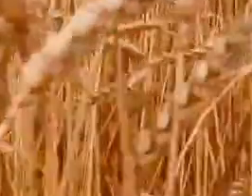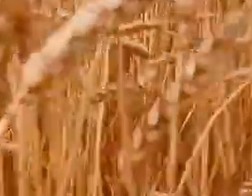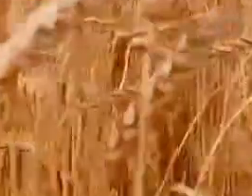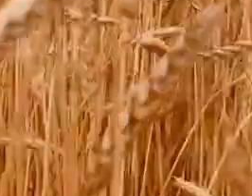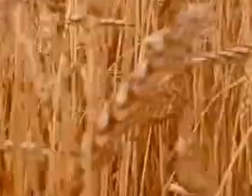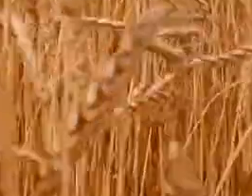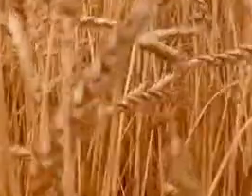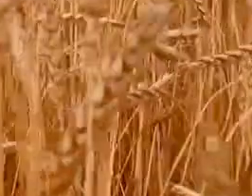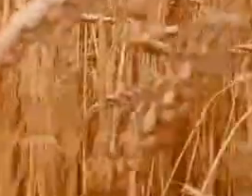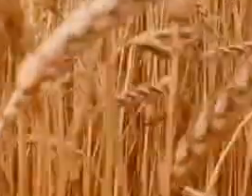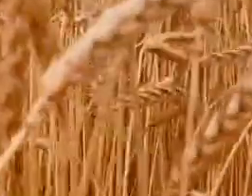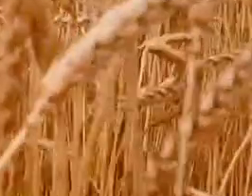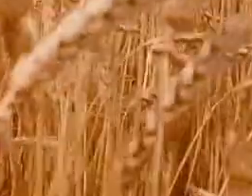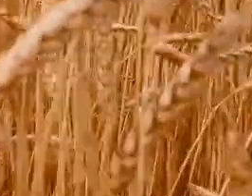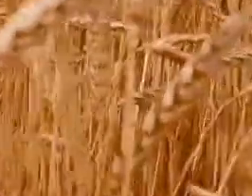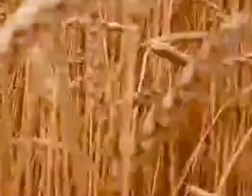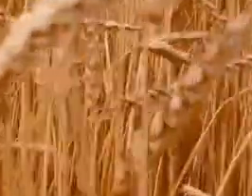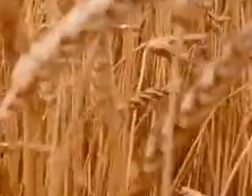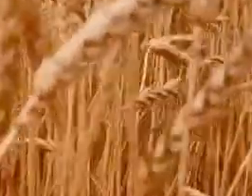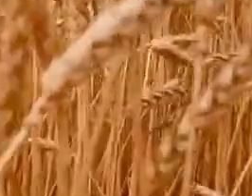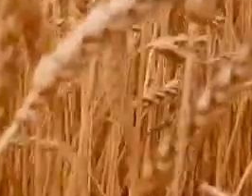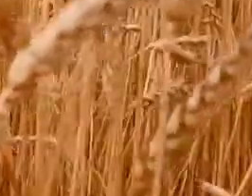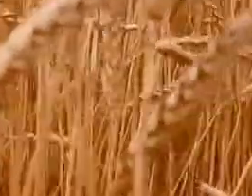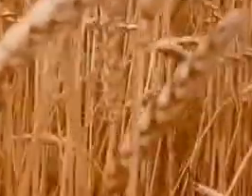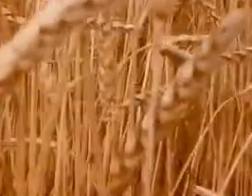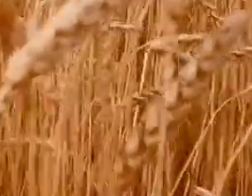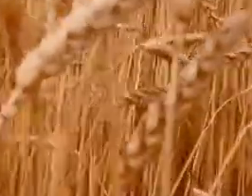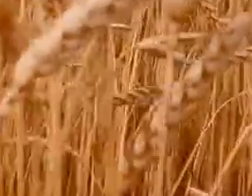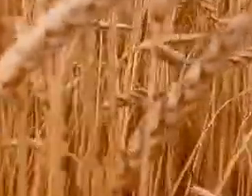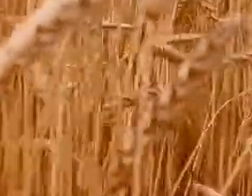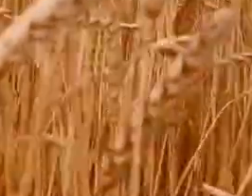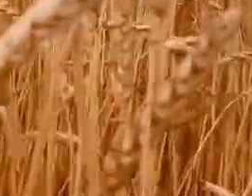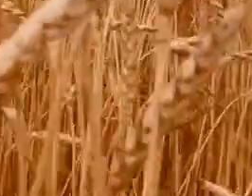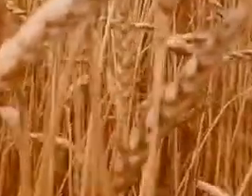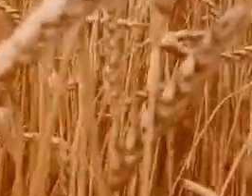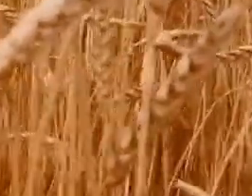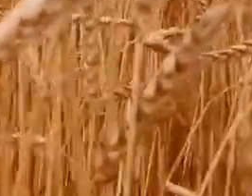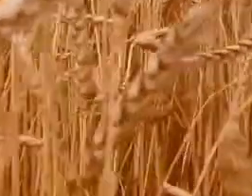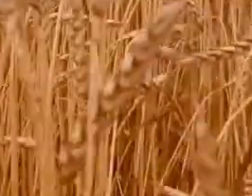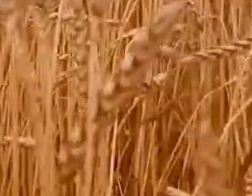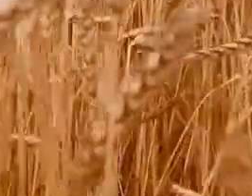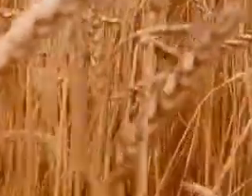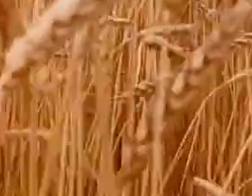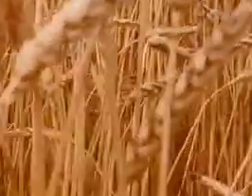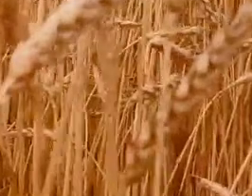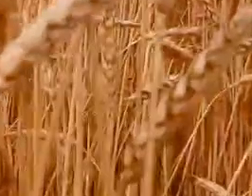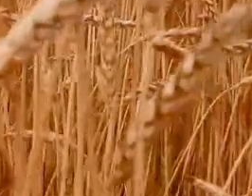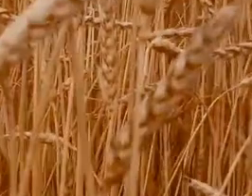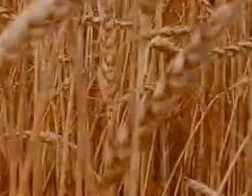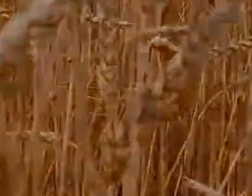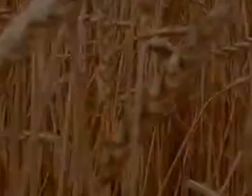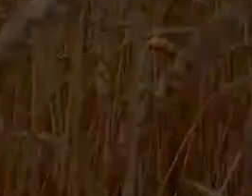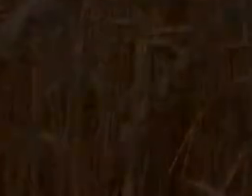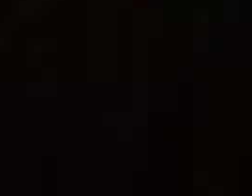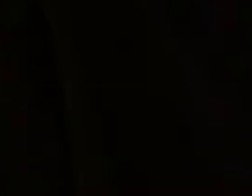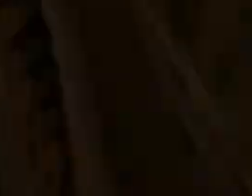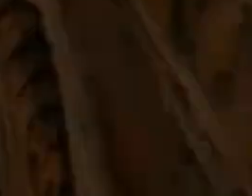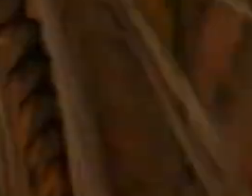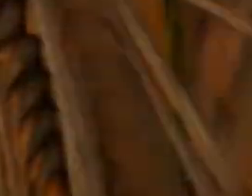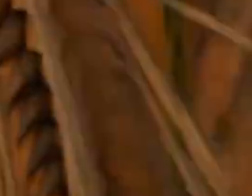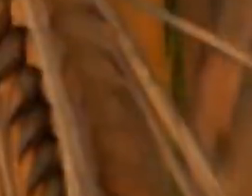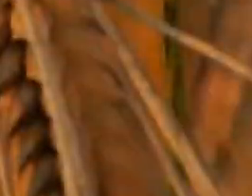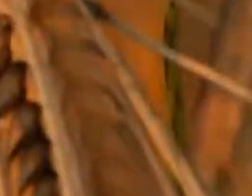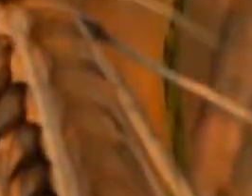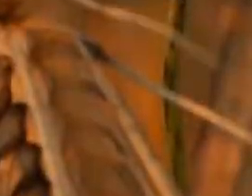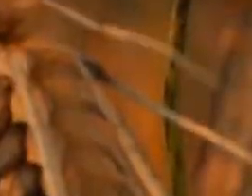for my S away and my night